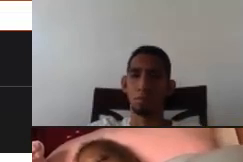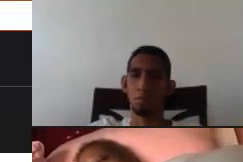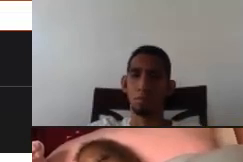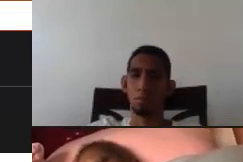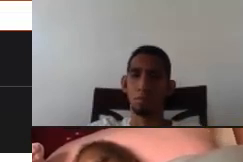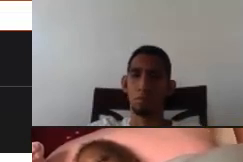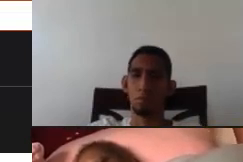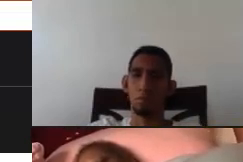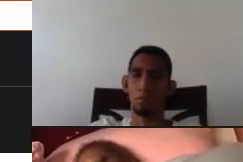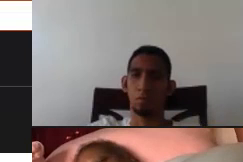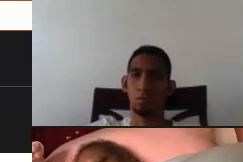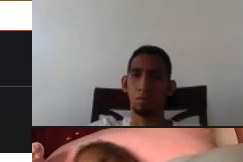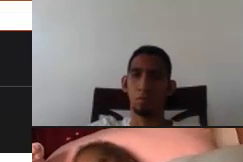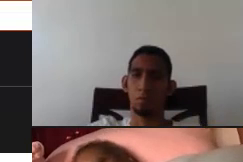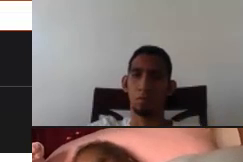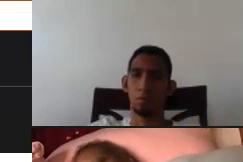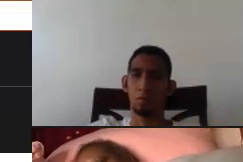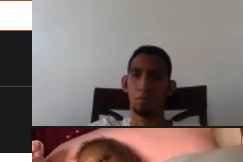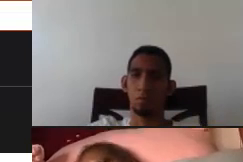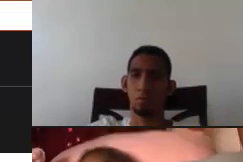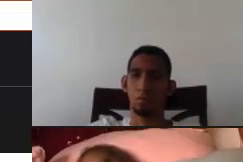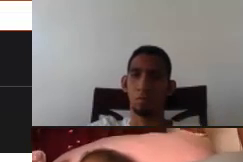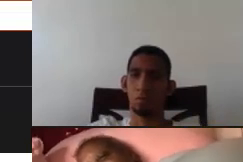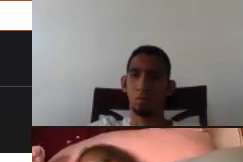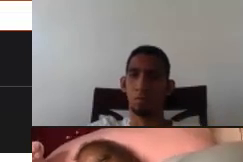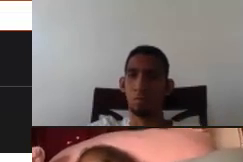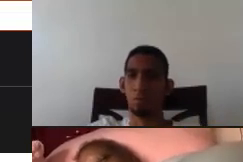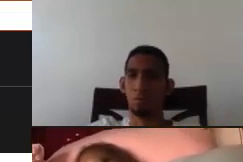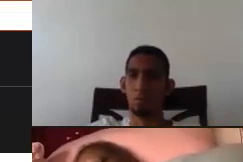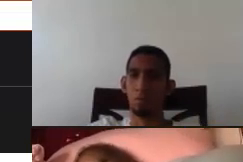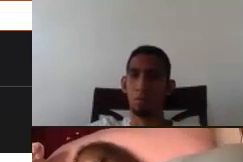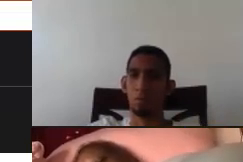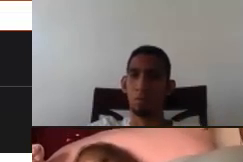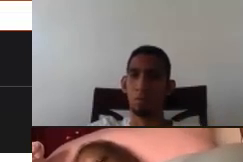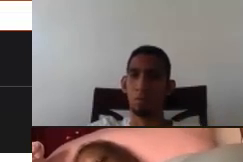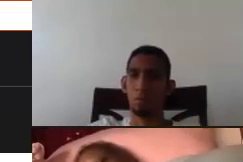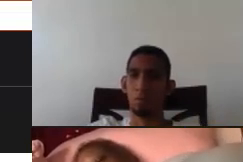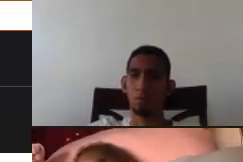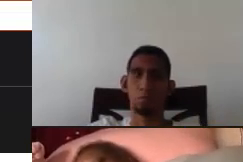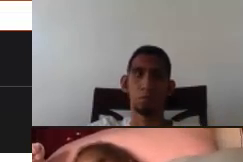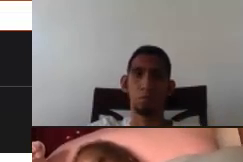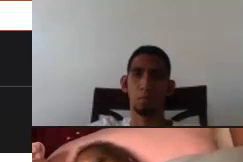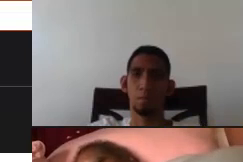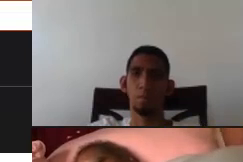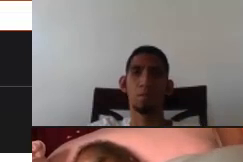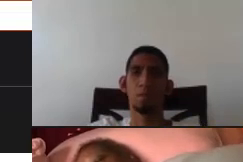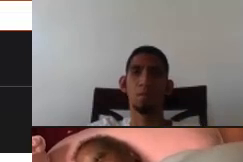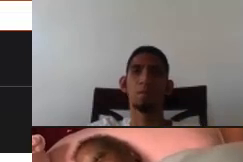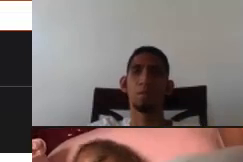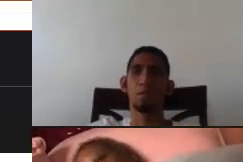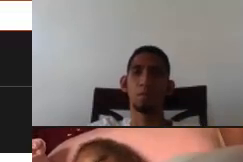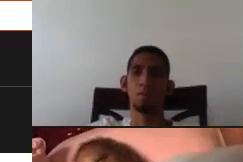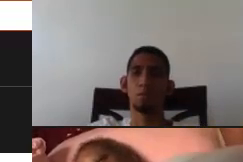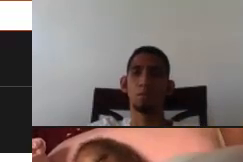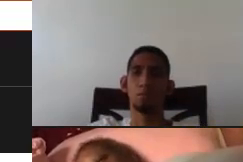but also sexual and gender minorities, and also people of various disabilities. So all of these people, they want to